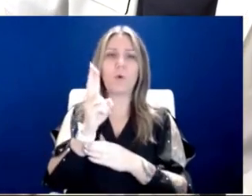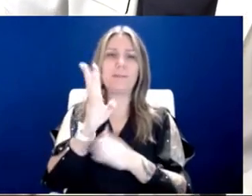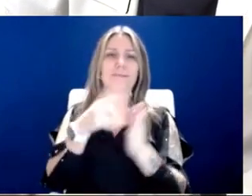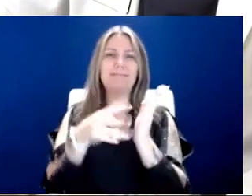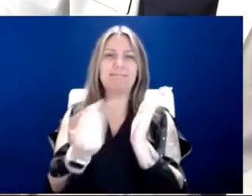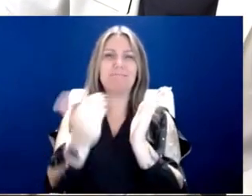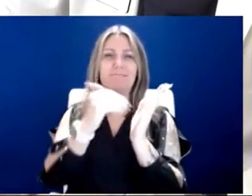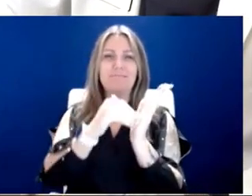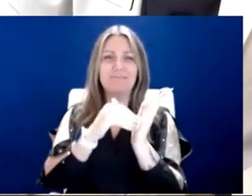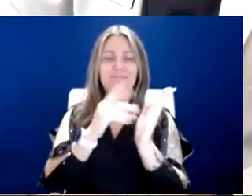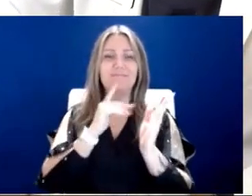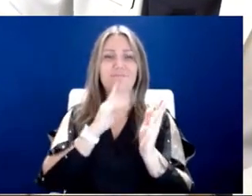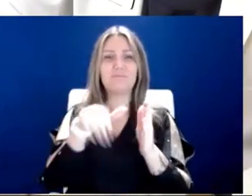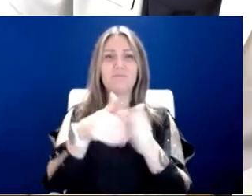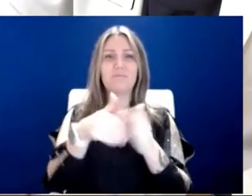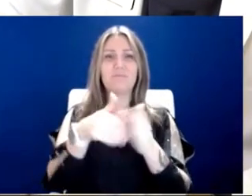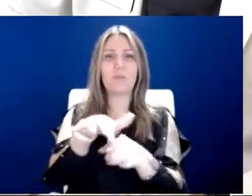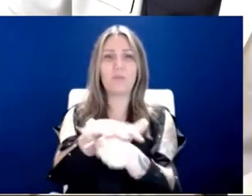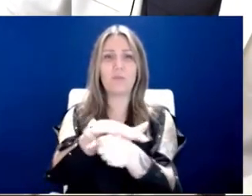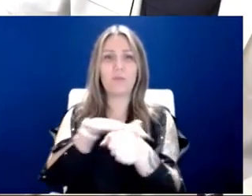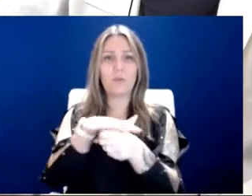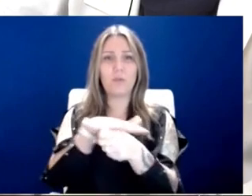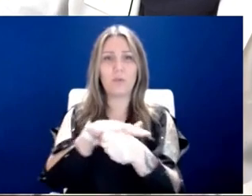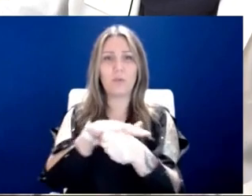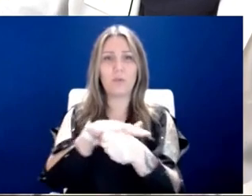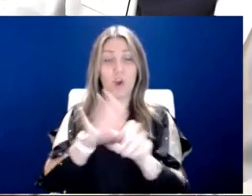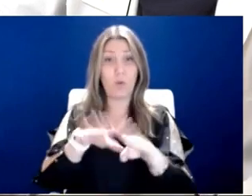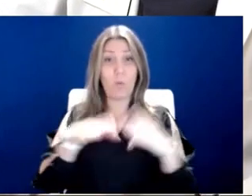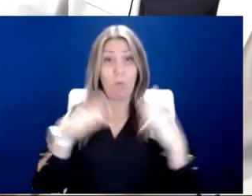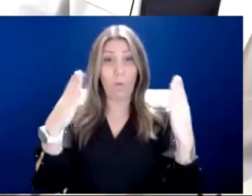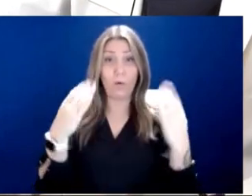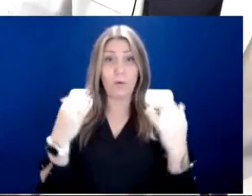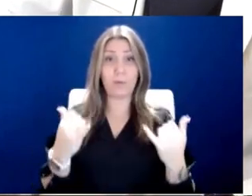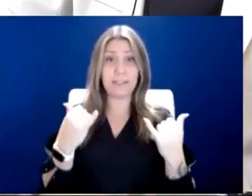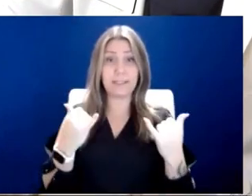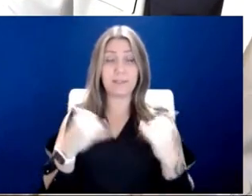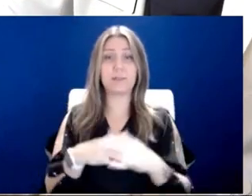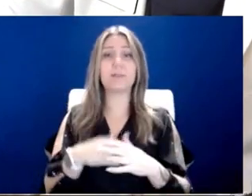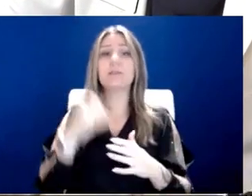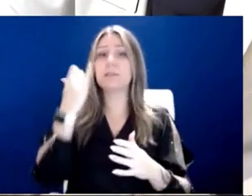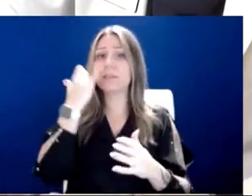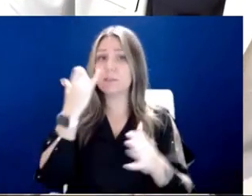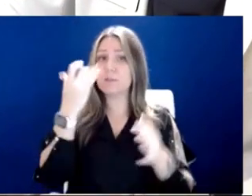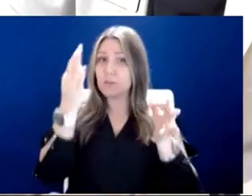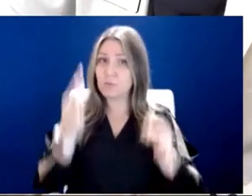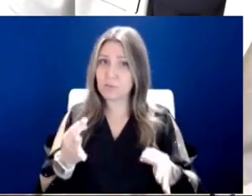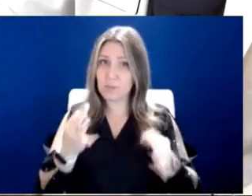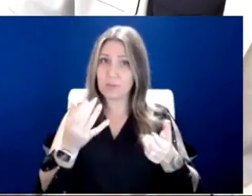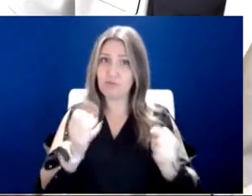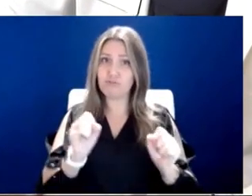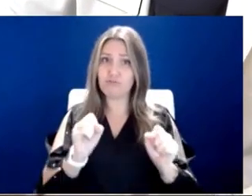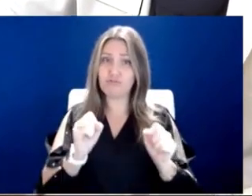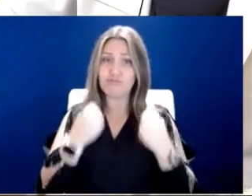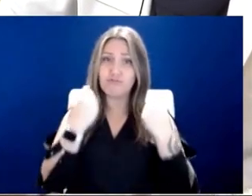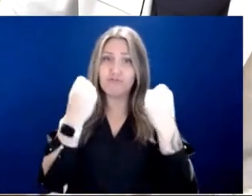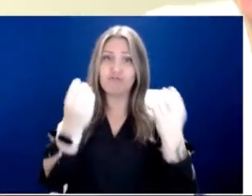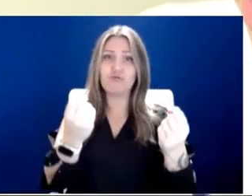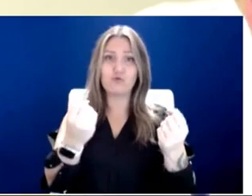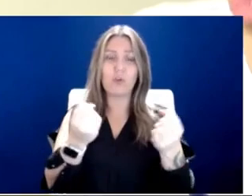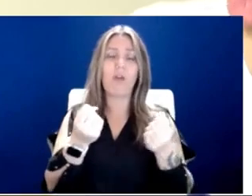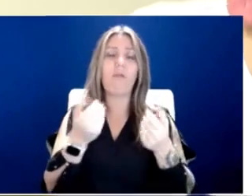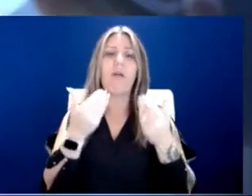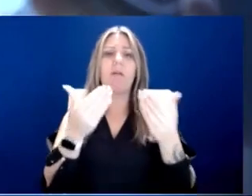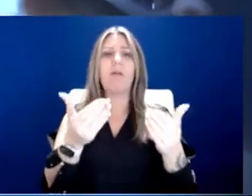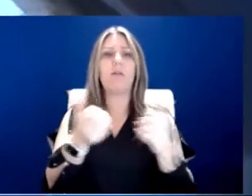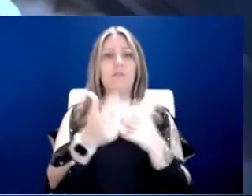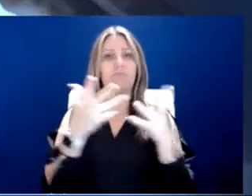though, the health system will be today. So if you do choose to drive in, please make sure you allow yourself lots of time and just be really